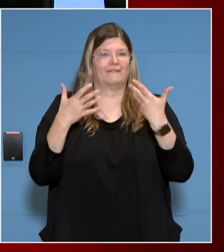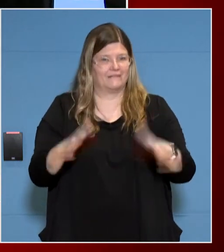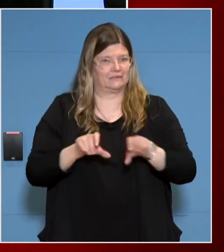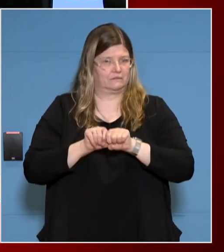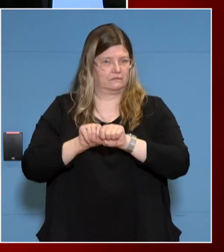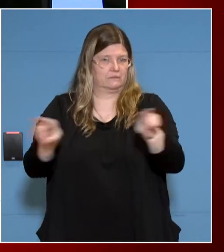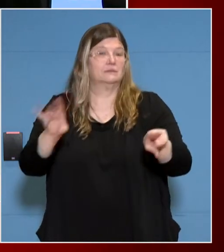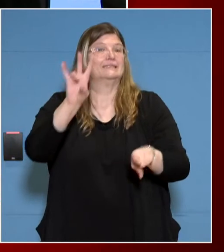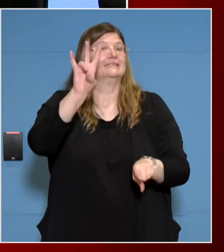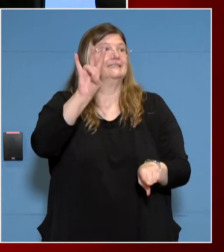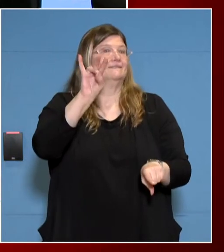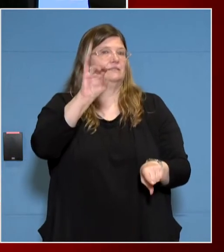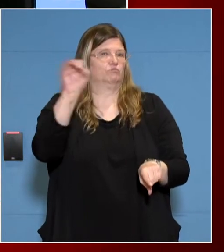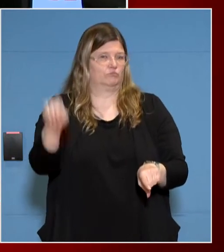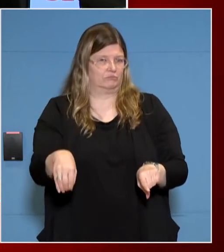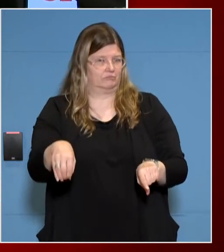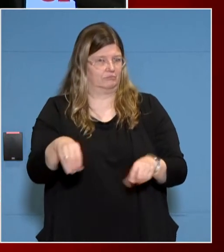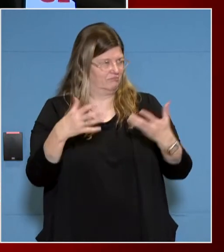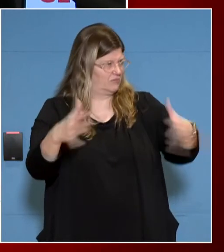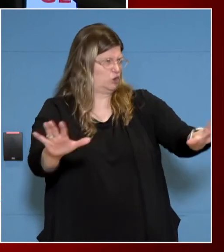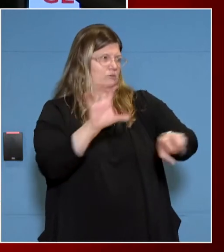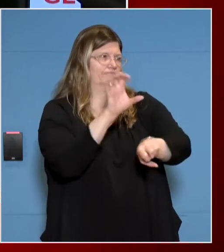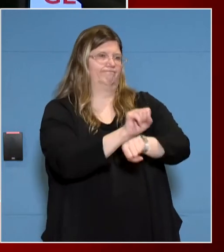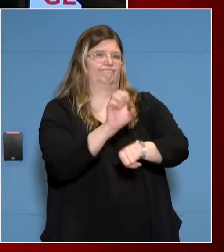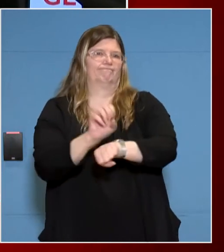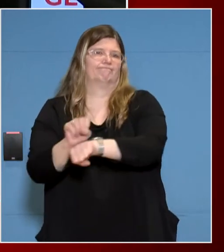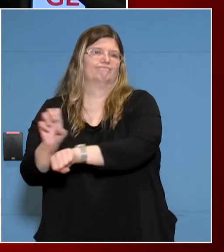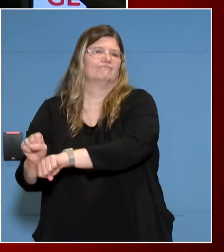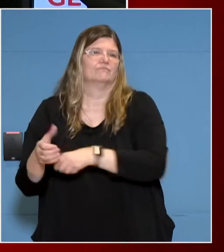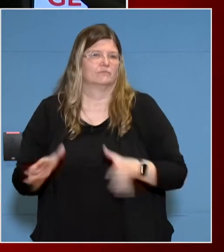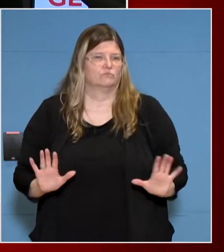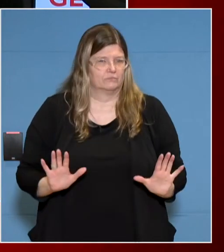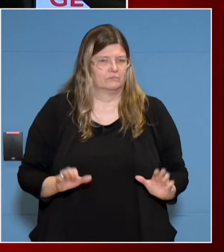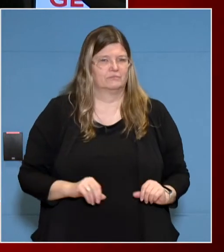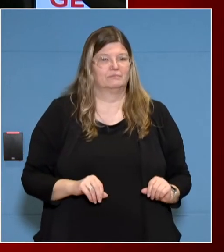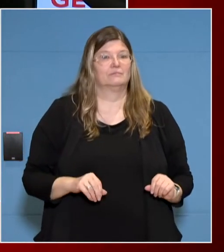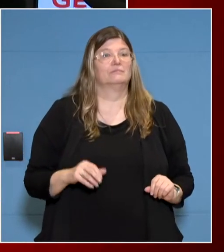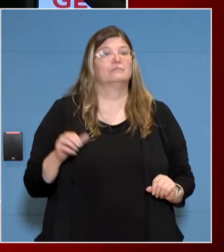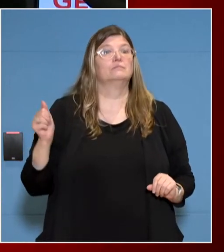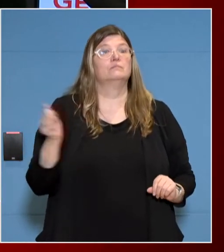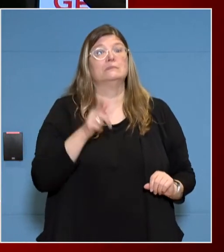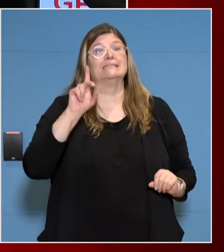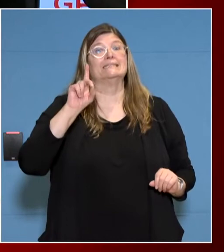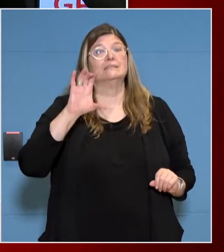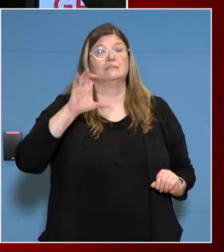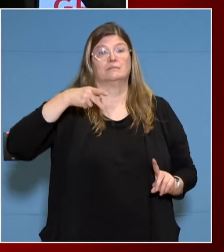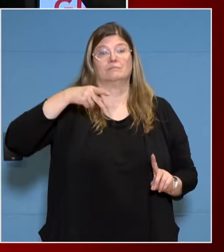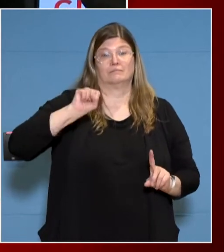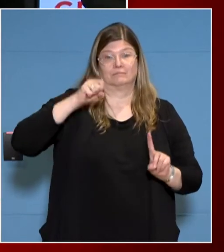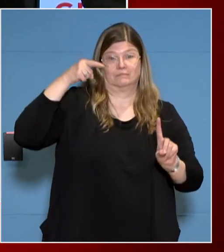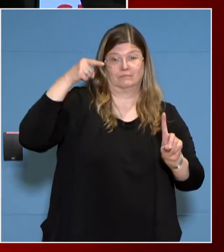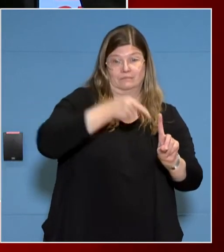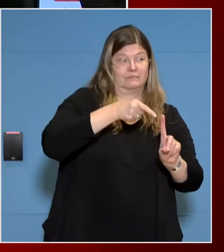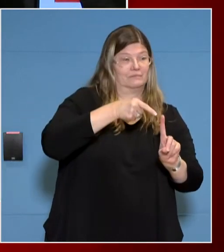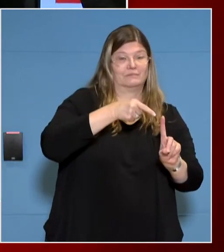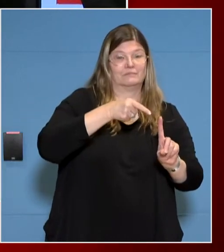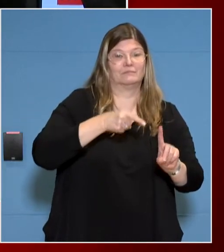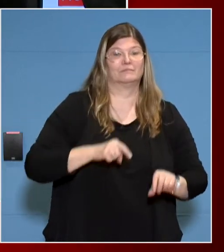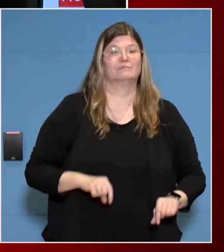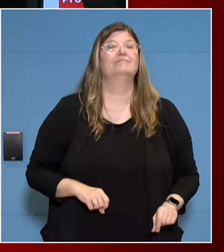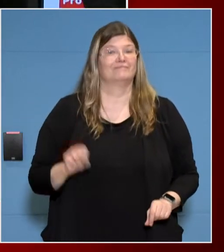were released appointments. 70% have been booked. All DCPS. Those are DC public schools, yes. What about charters? Is there any?